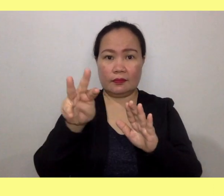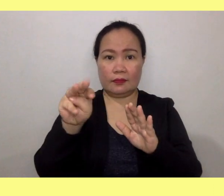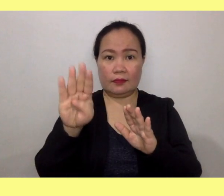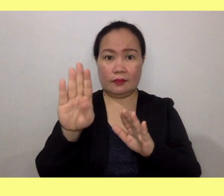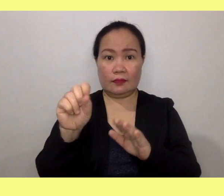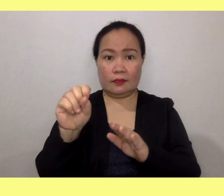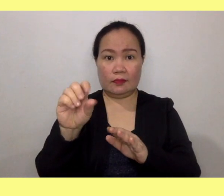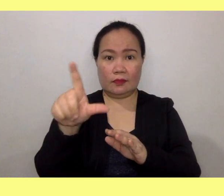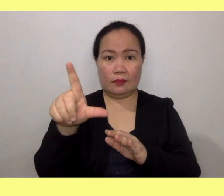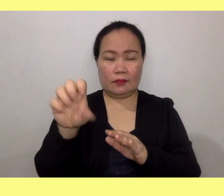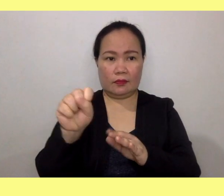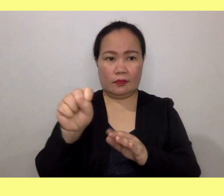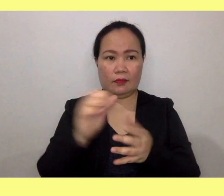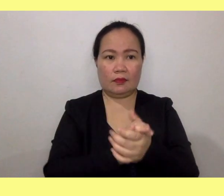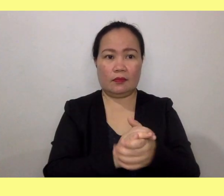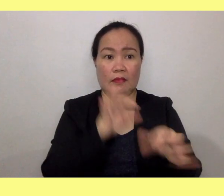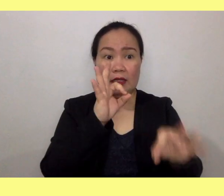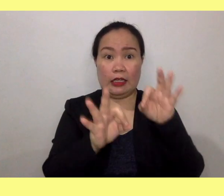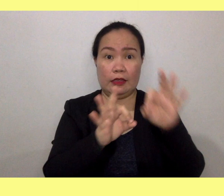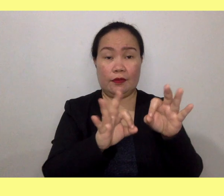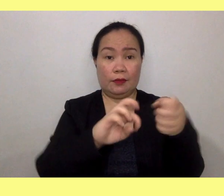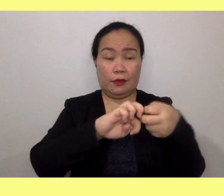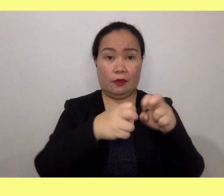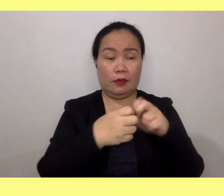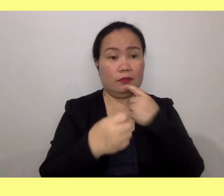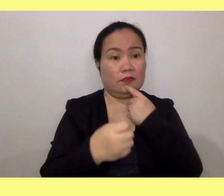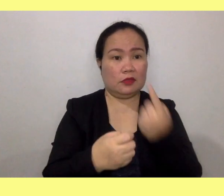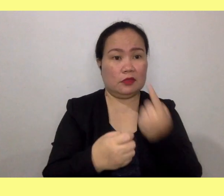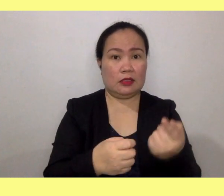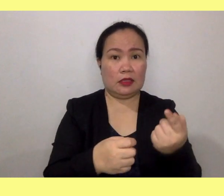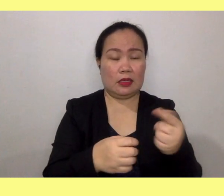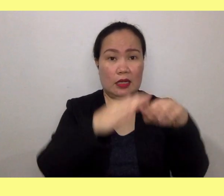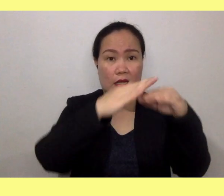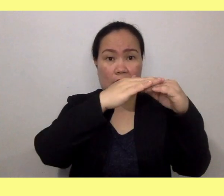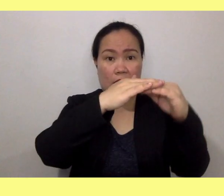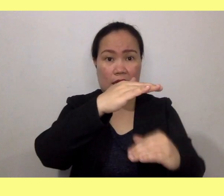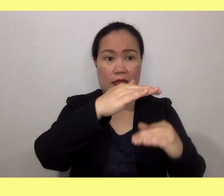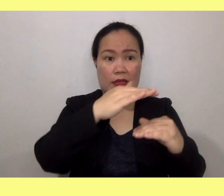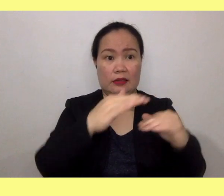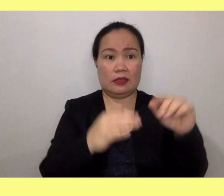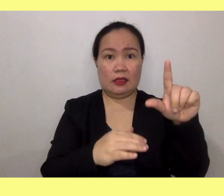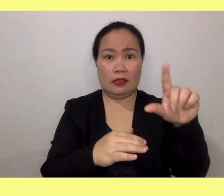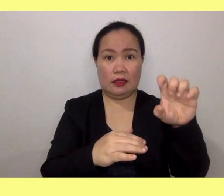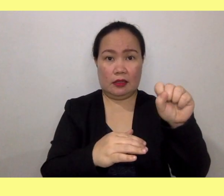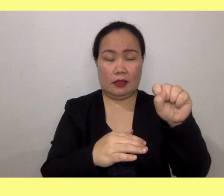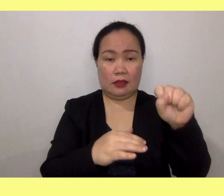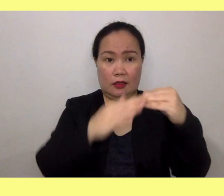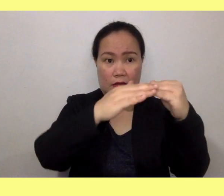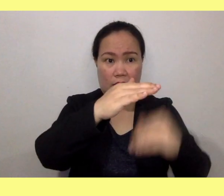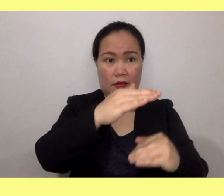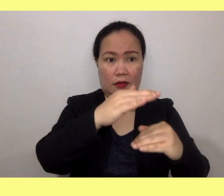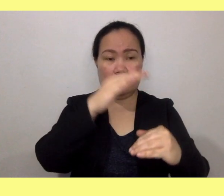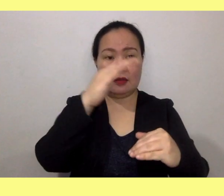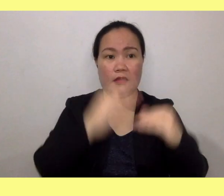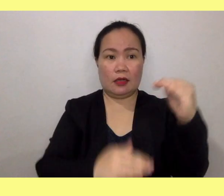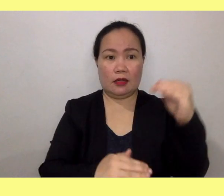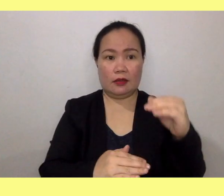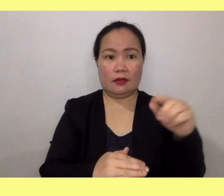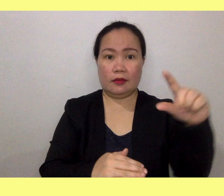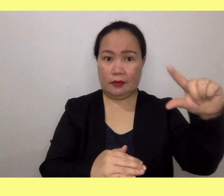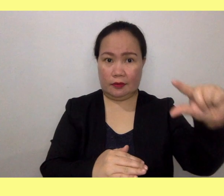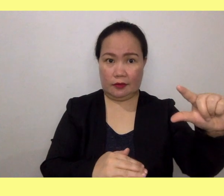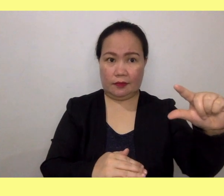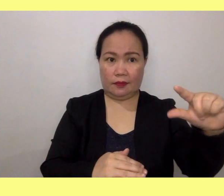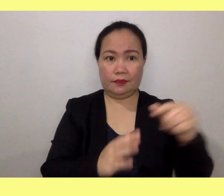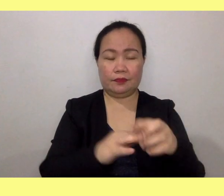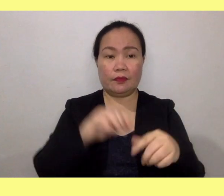if the problem states less than, then you have to use this symbol. If it states more than or greater